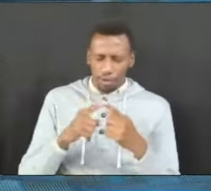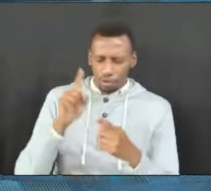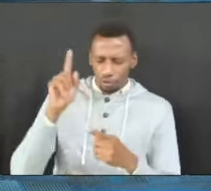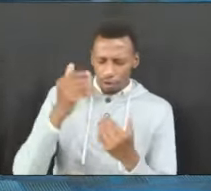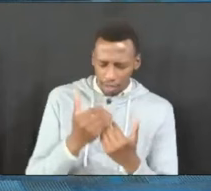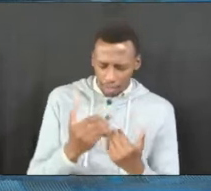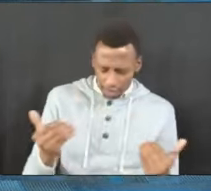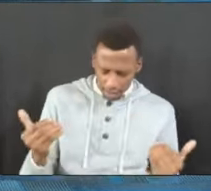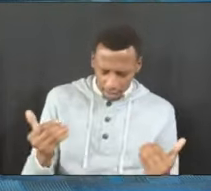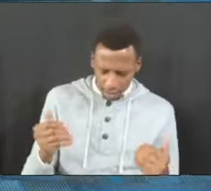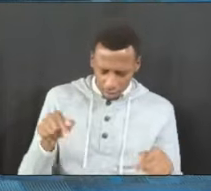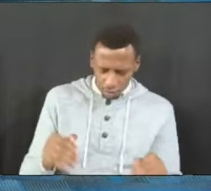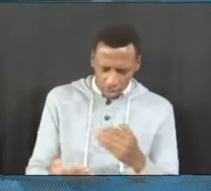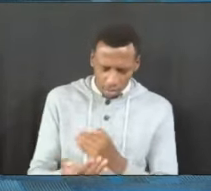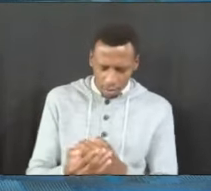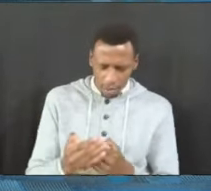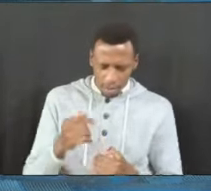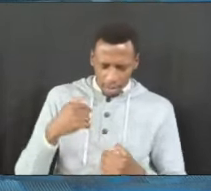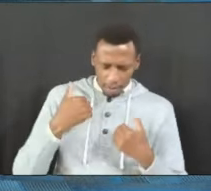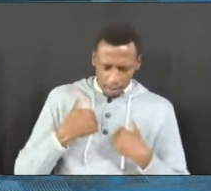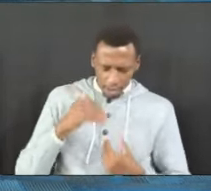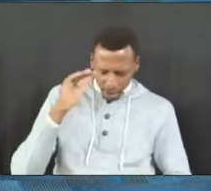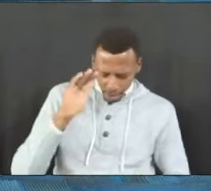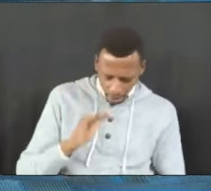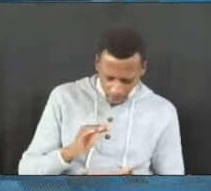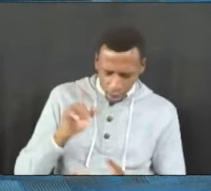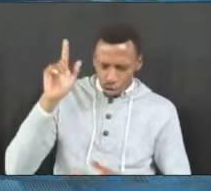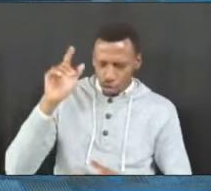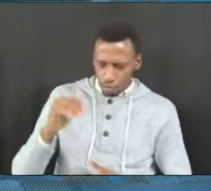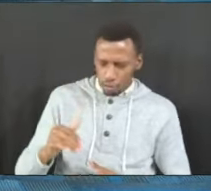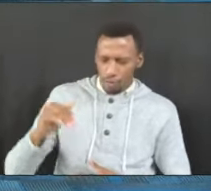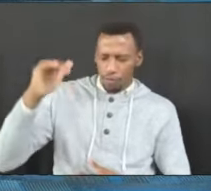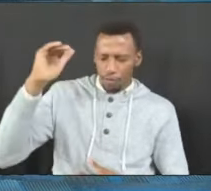I decrease as you increase is our prayer in Jesus' name.